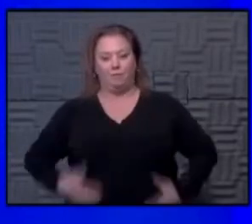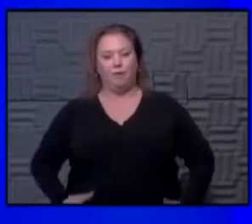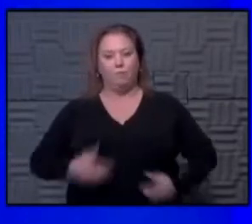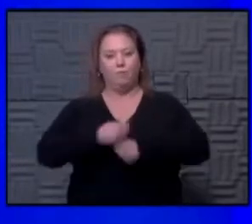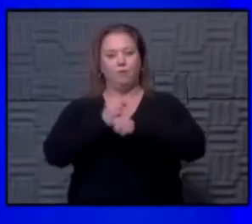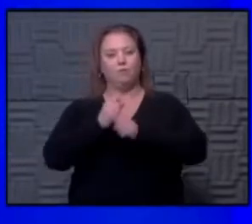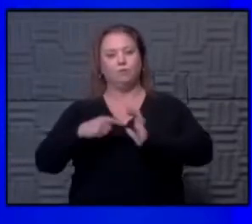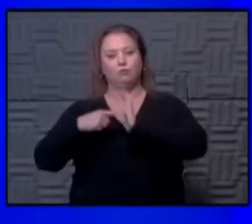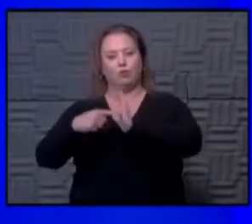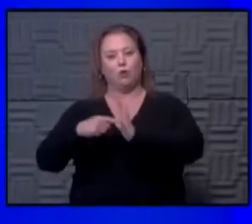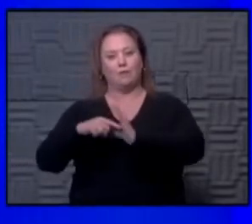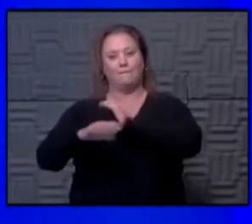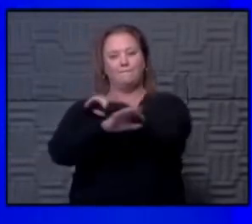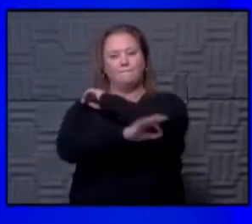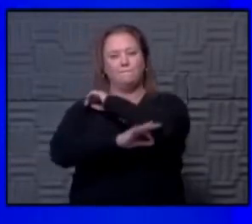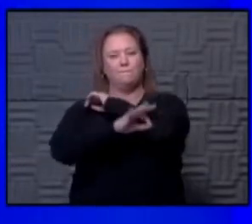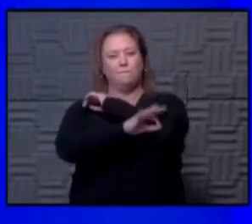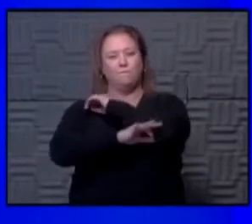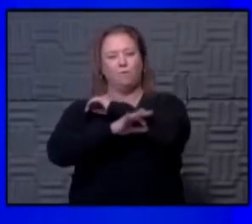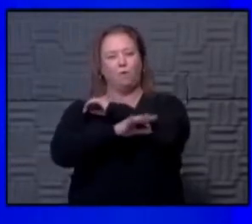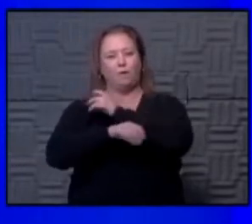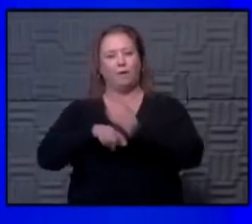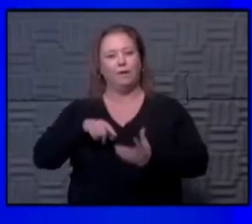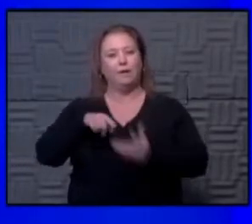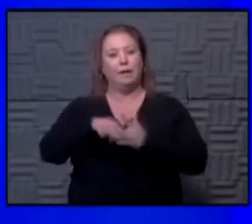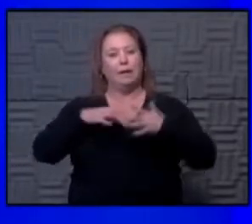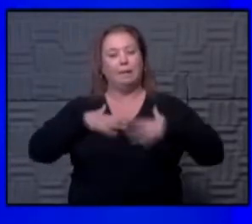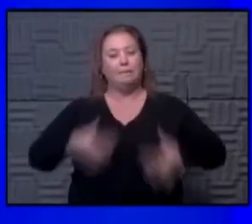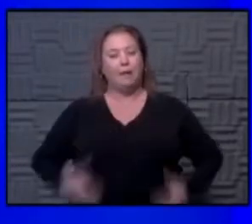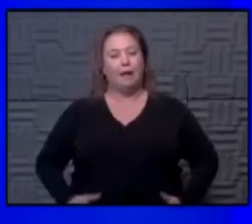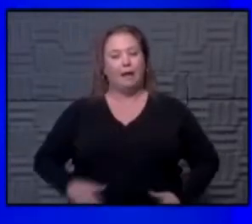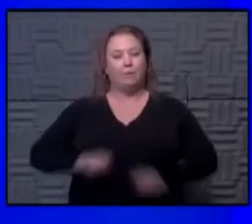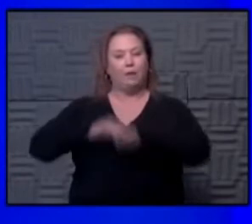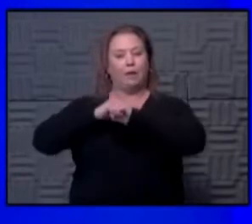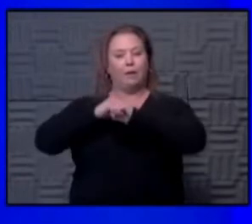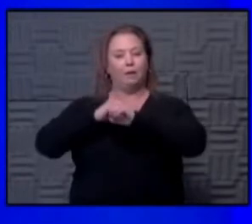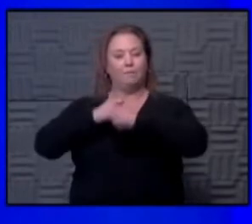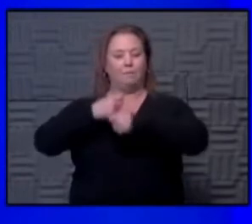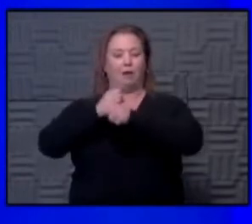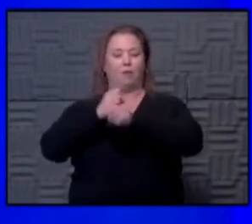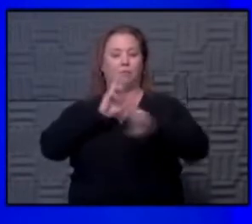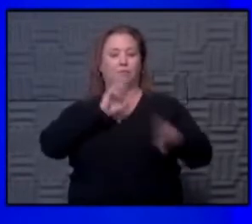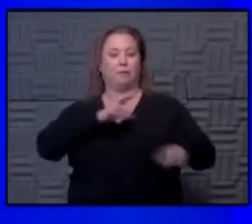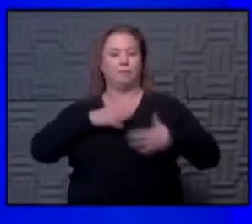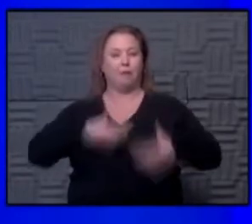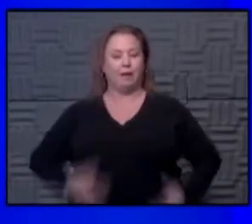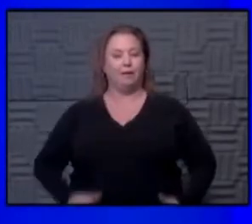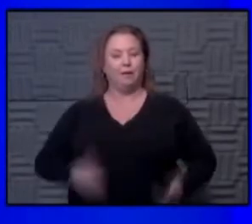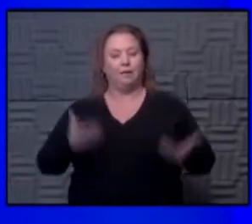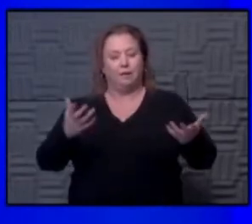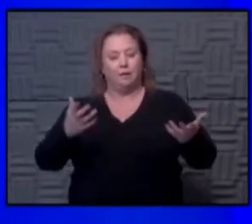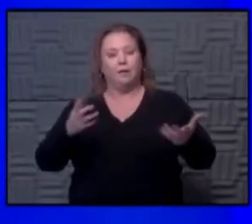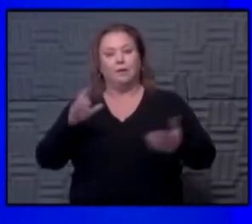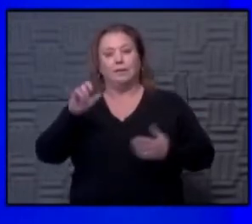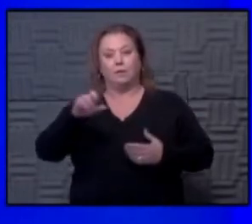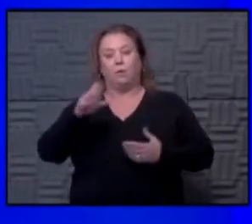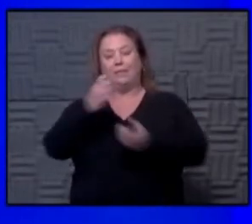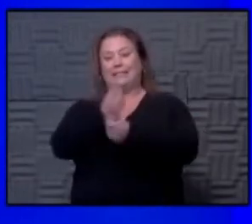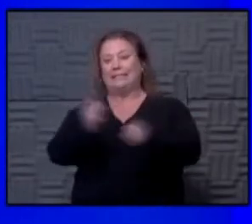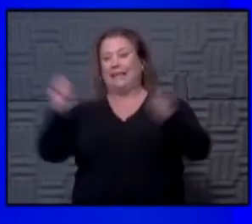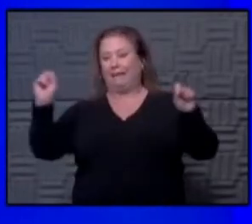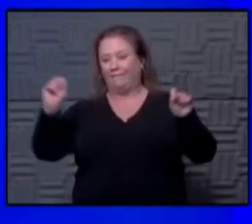a foreign pathogen. We need to create an immune response to it. So that risk there, and then knowing what we do about the